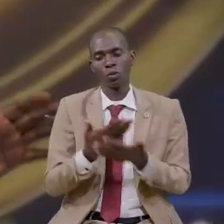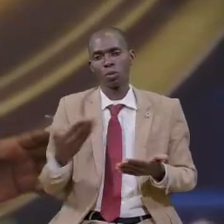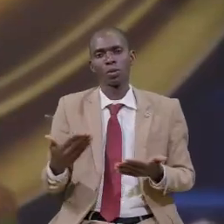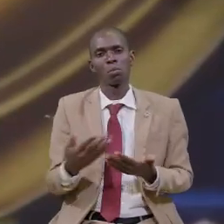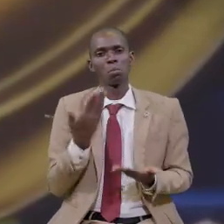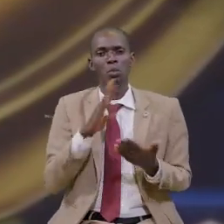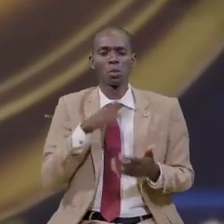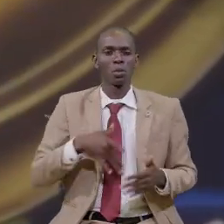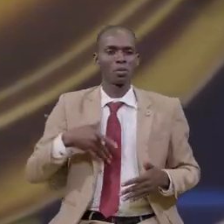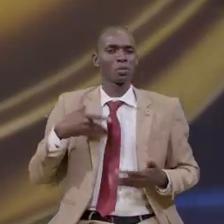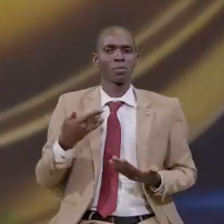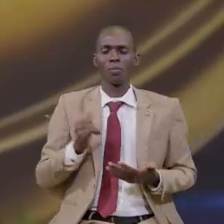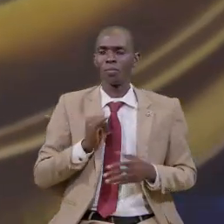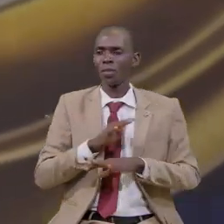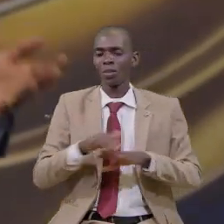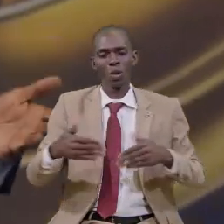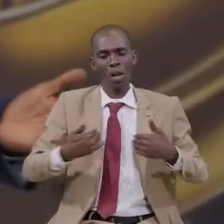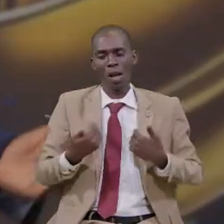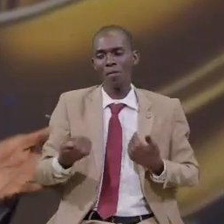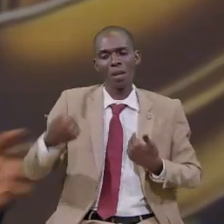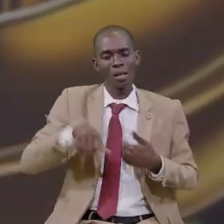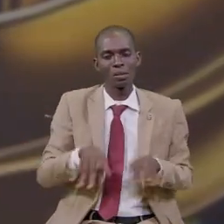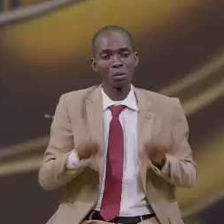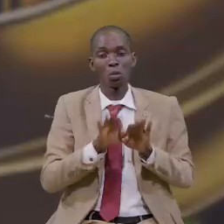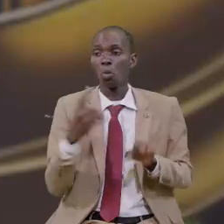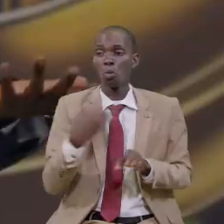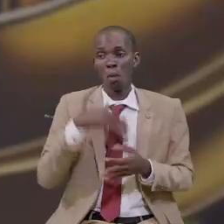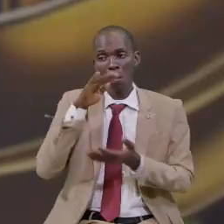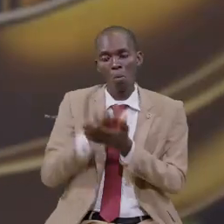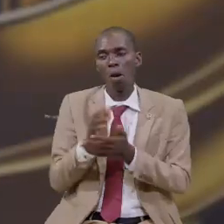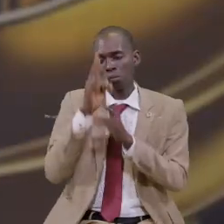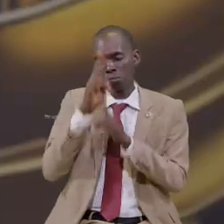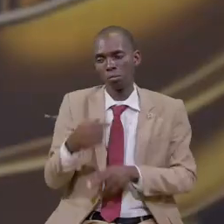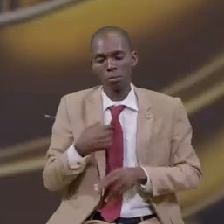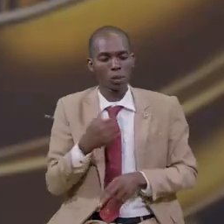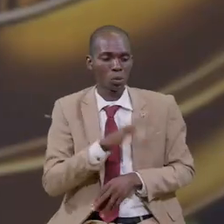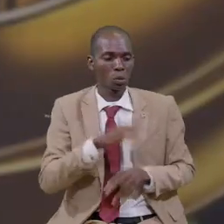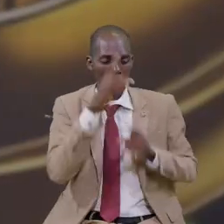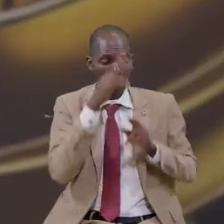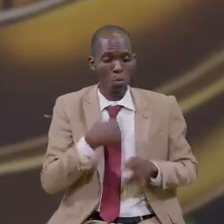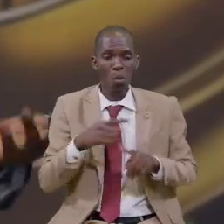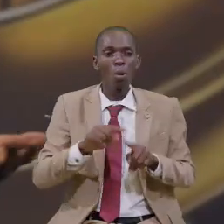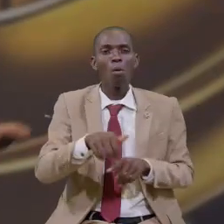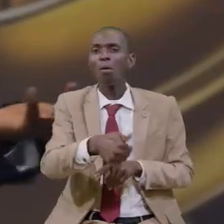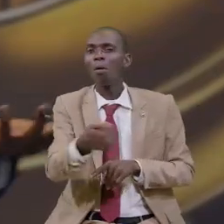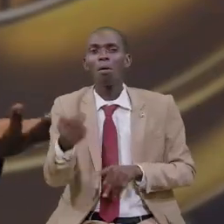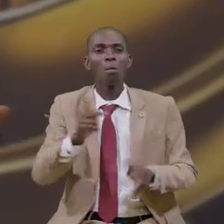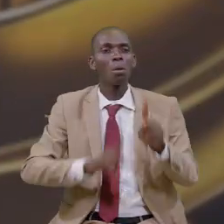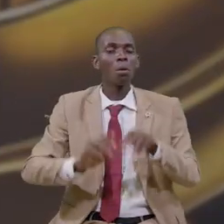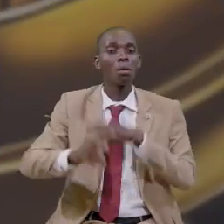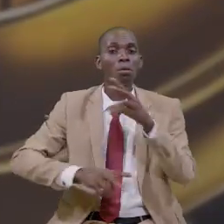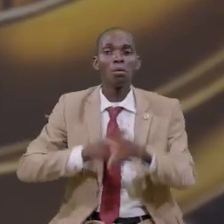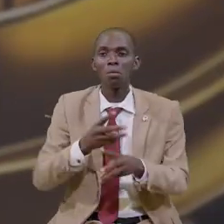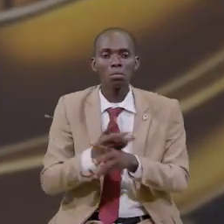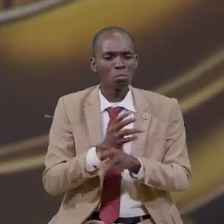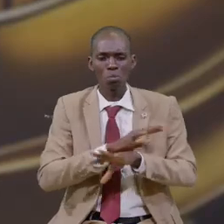wife valued you, your children valued you, your people valued you, but the rest of the people, they didn't even know